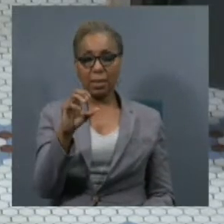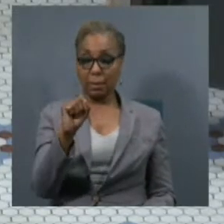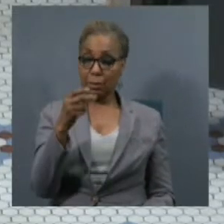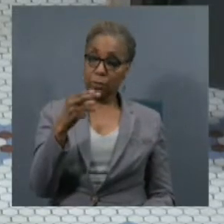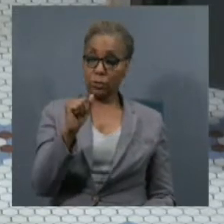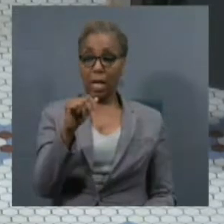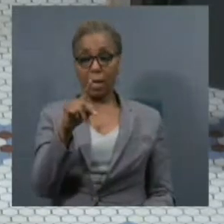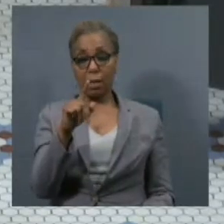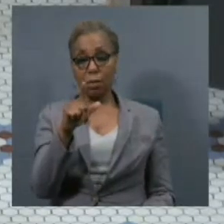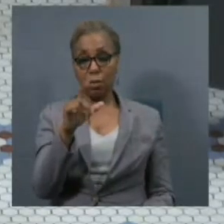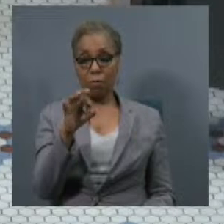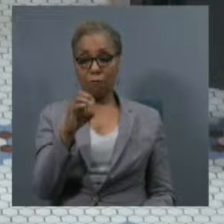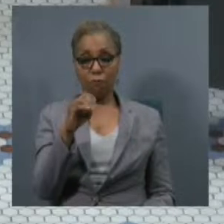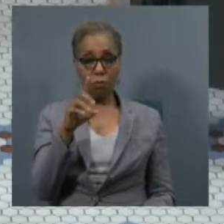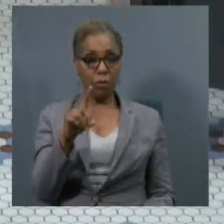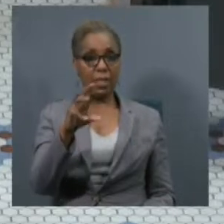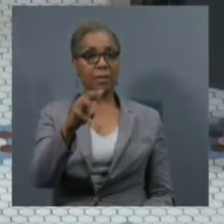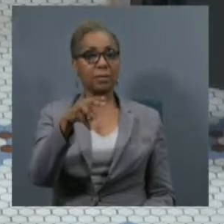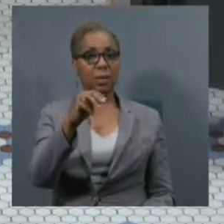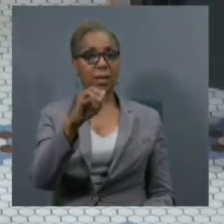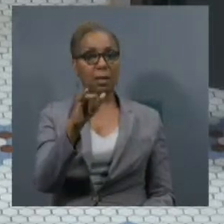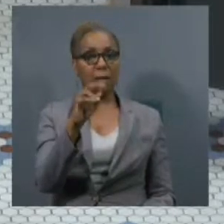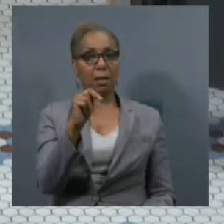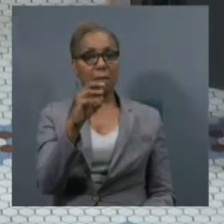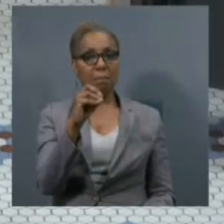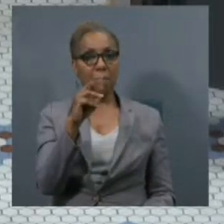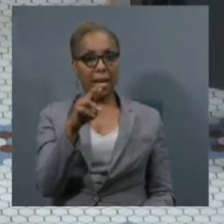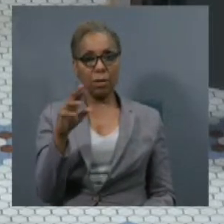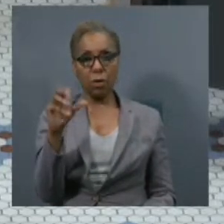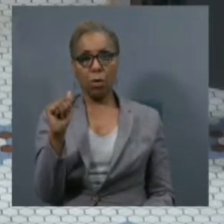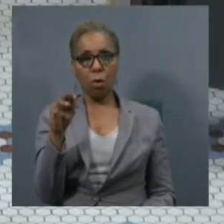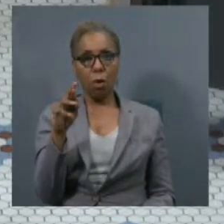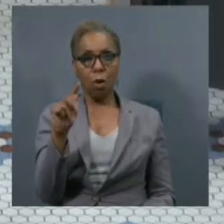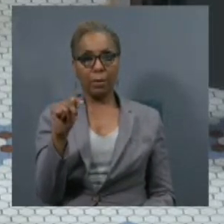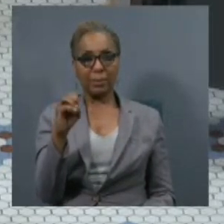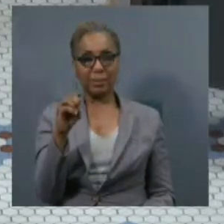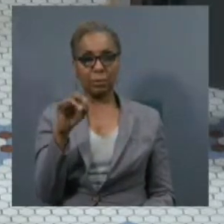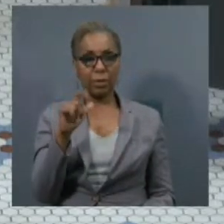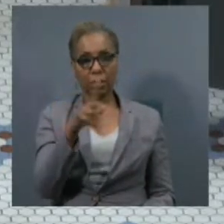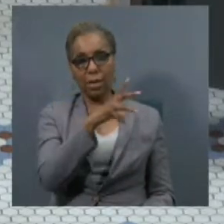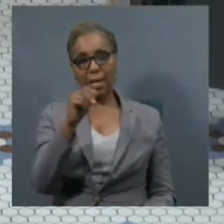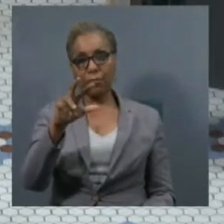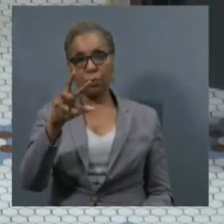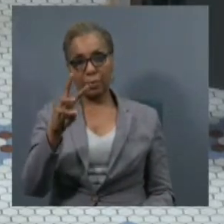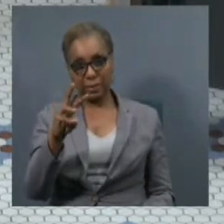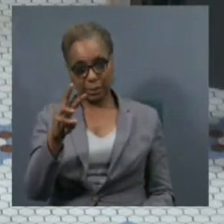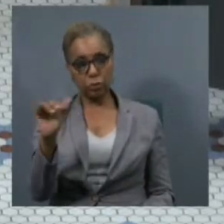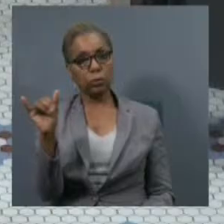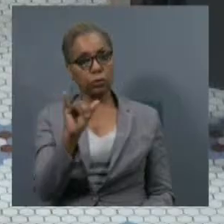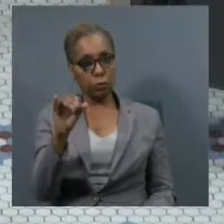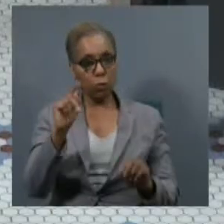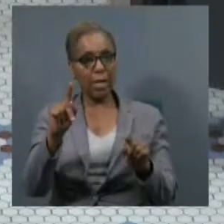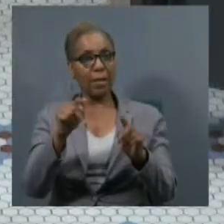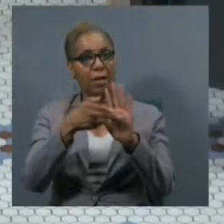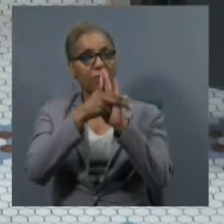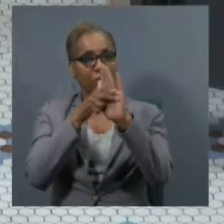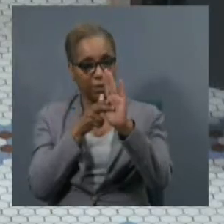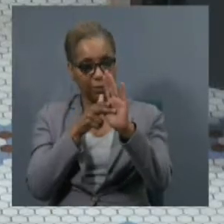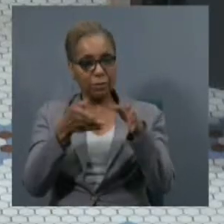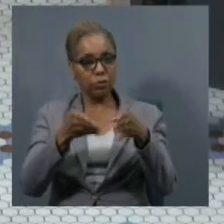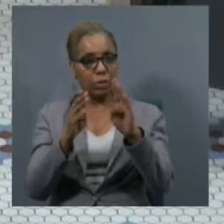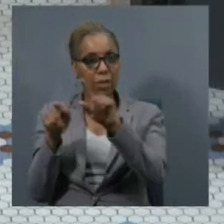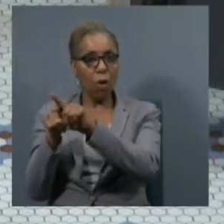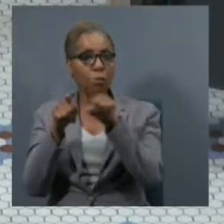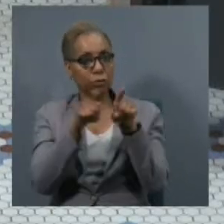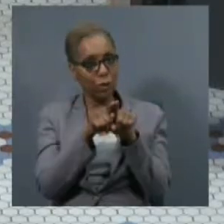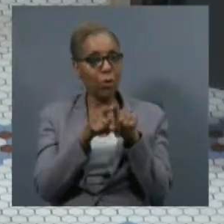and 36th is also a minor arterial. So, yes, the classification of the street also